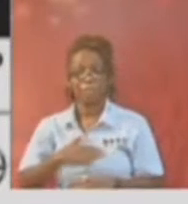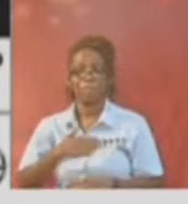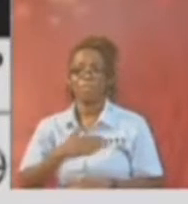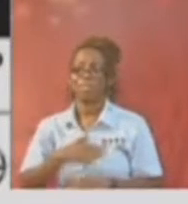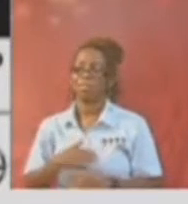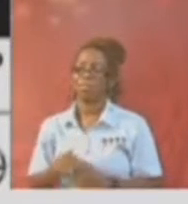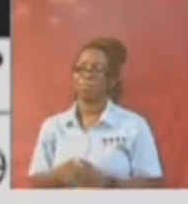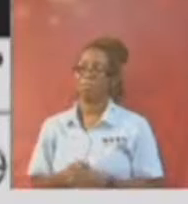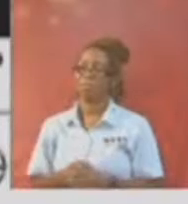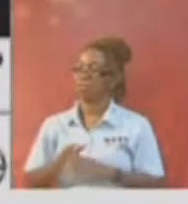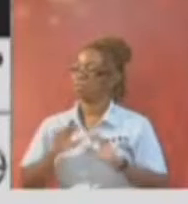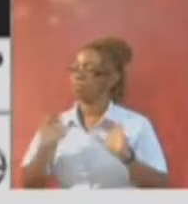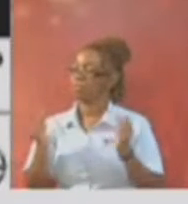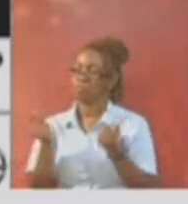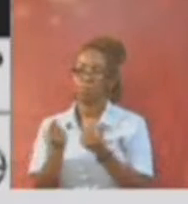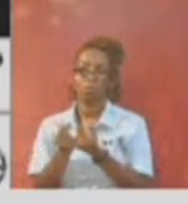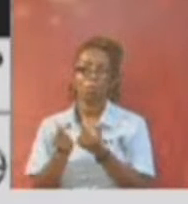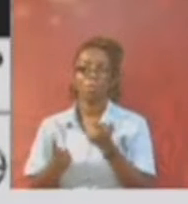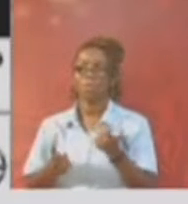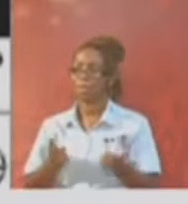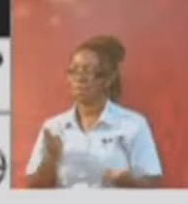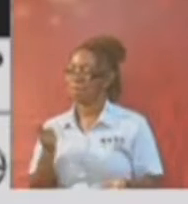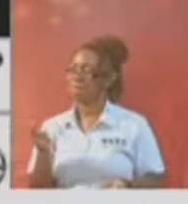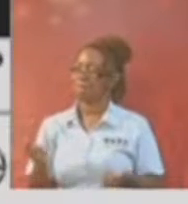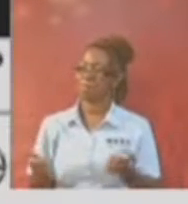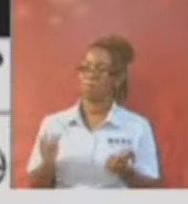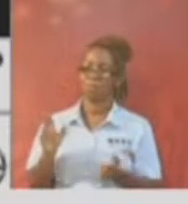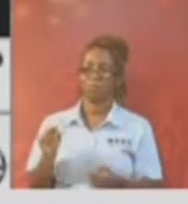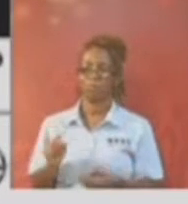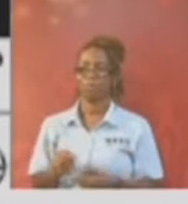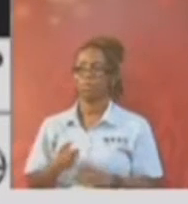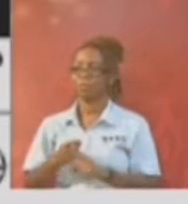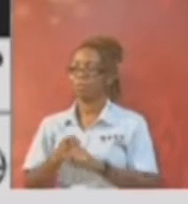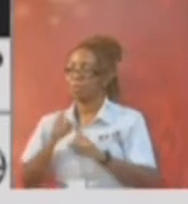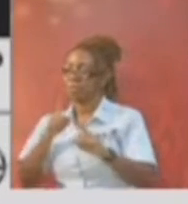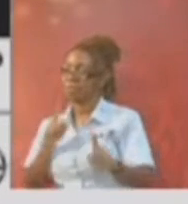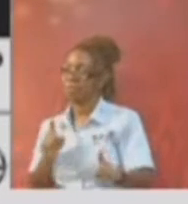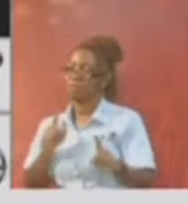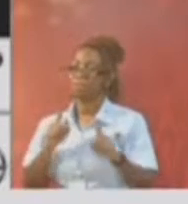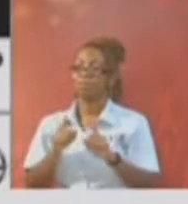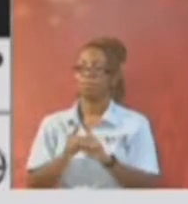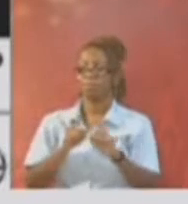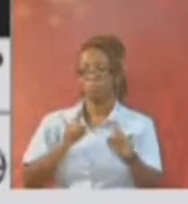to gather, to adhere to the hygiene and the physical distancing, adhere to the